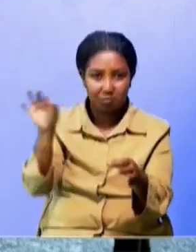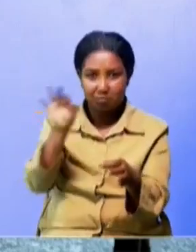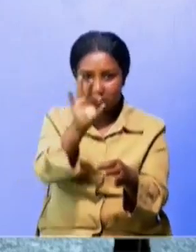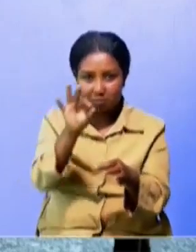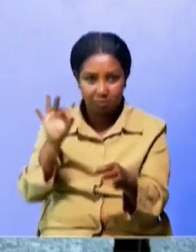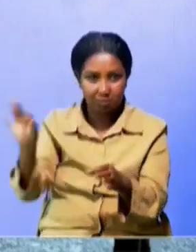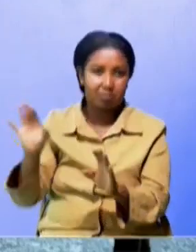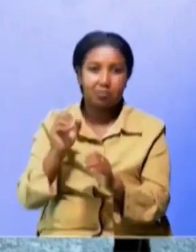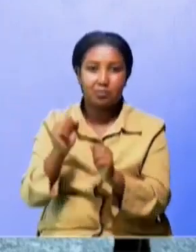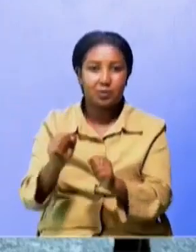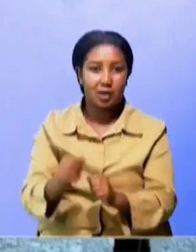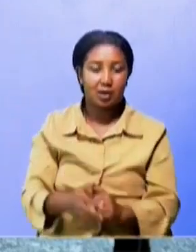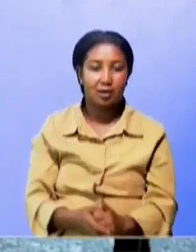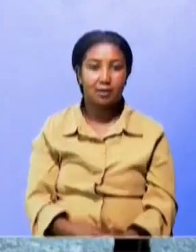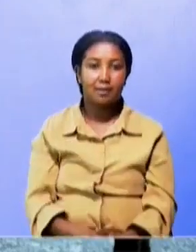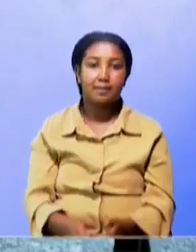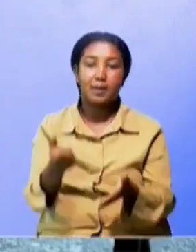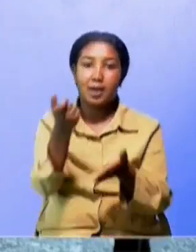is that, right?